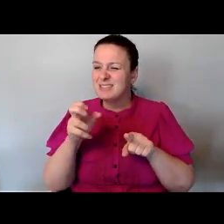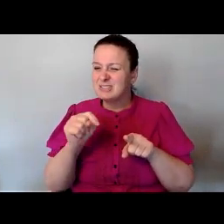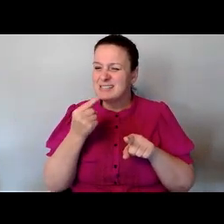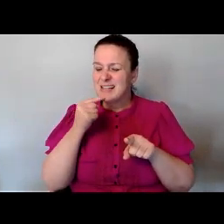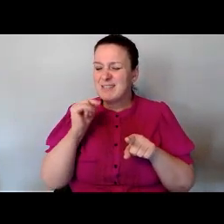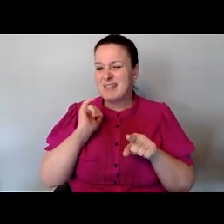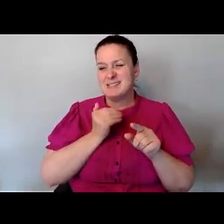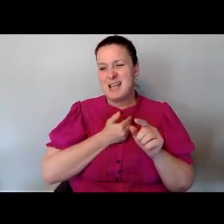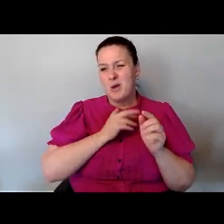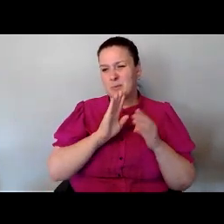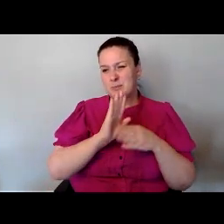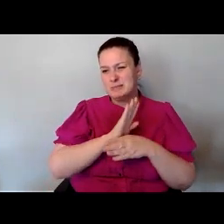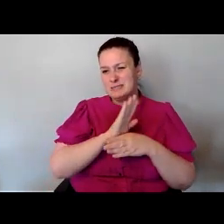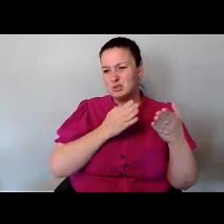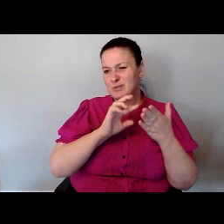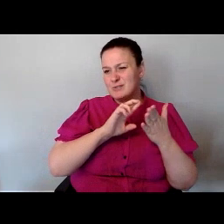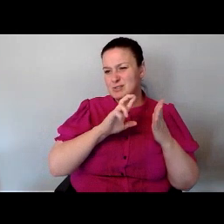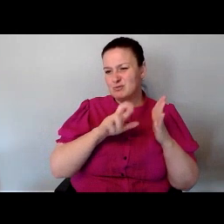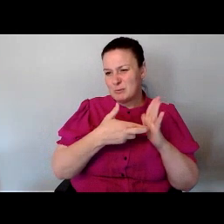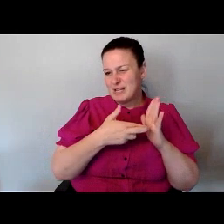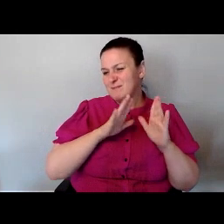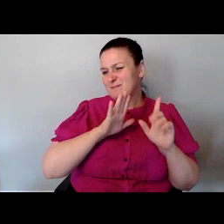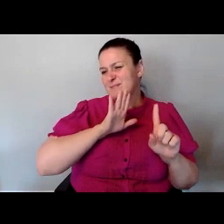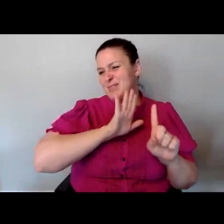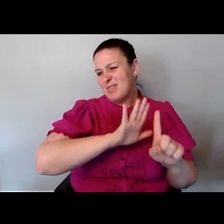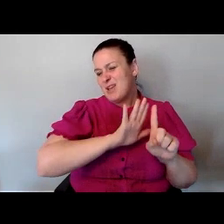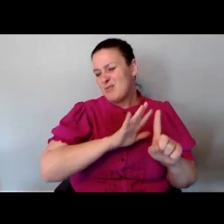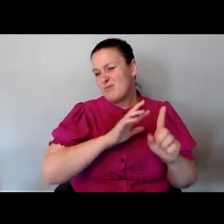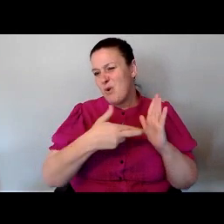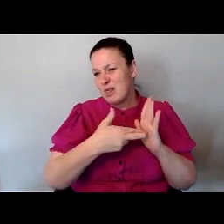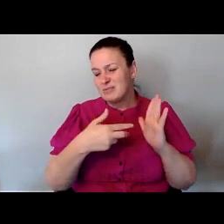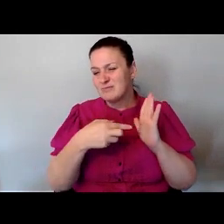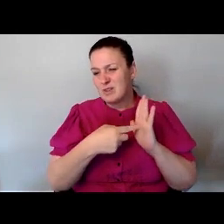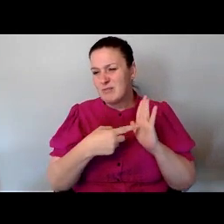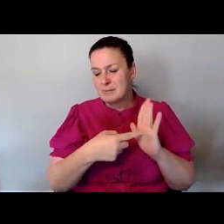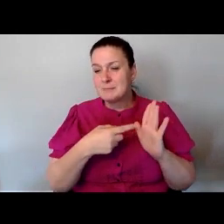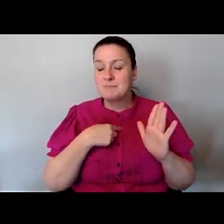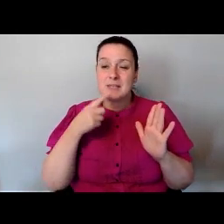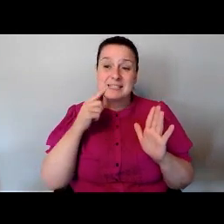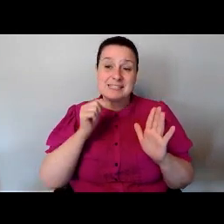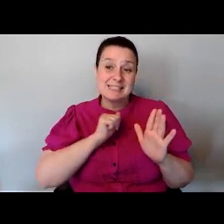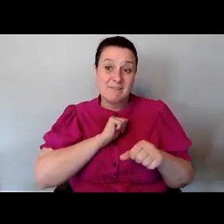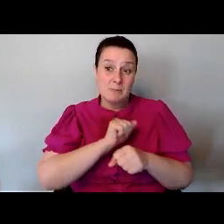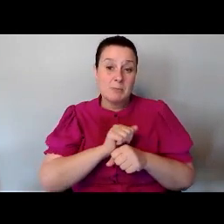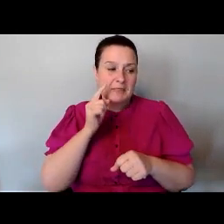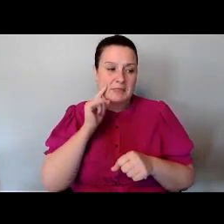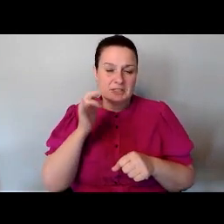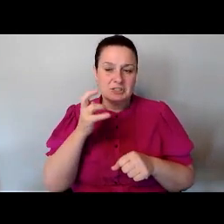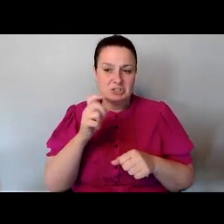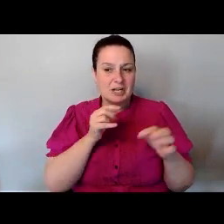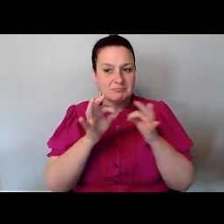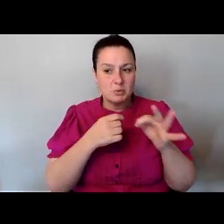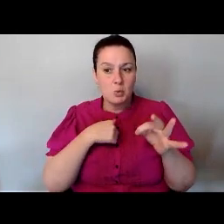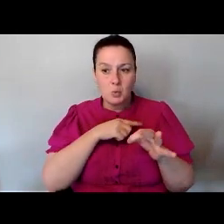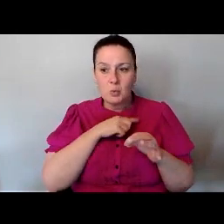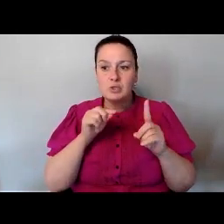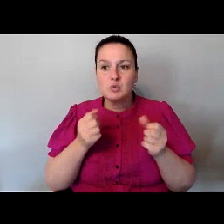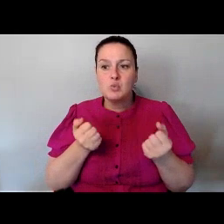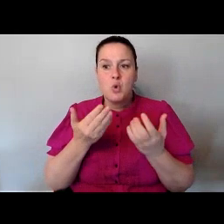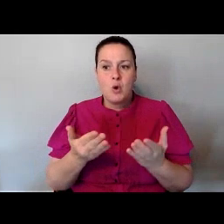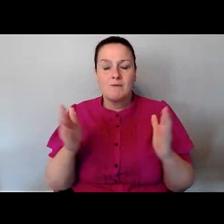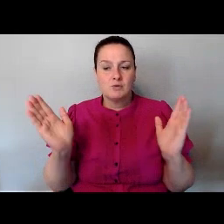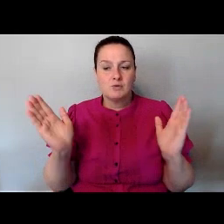business services rep. And then what about self-employment? I think that Janet covered that on this slide. We do offer small